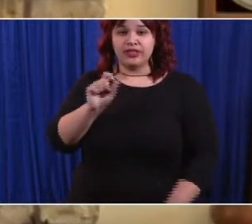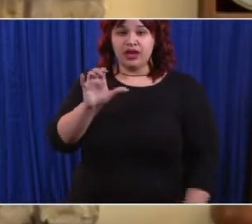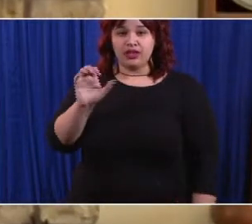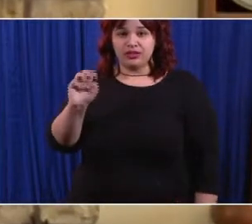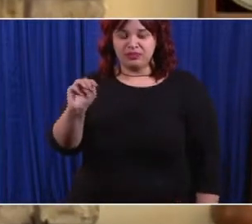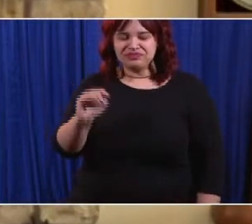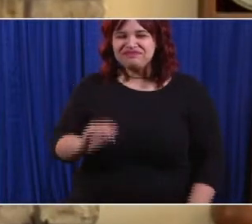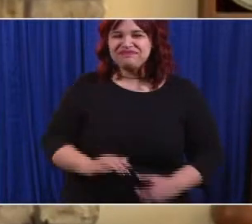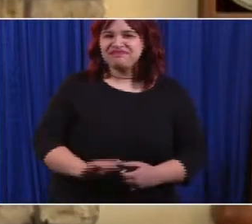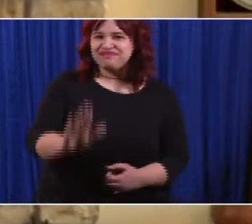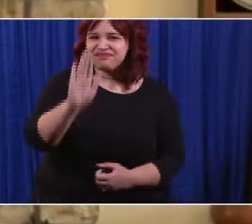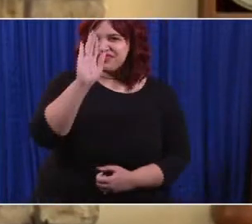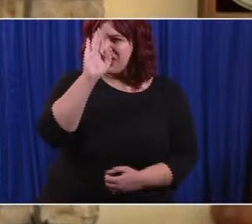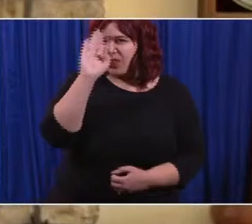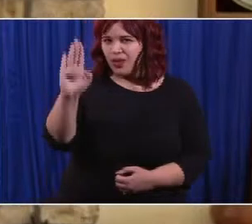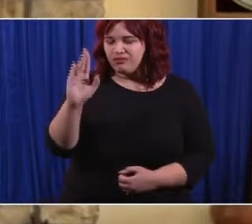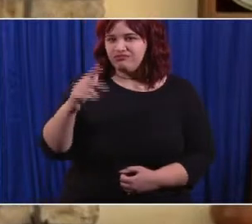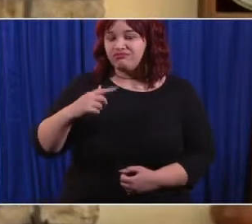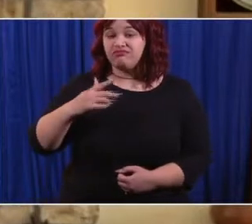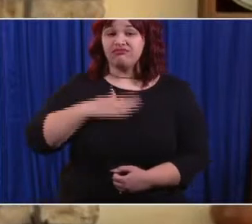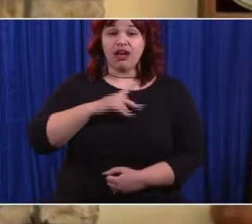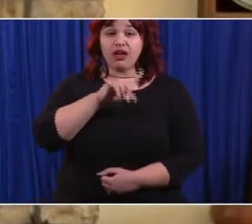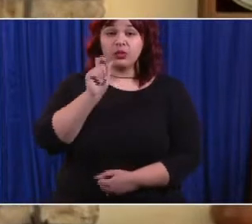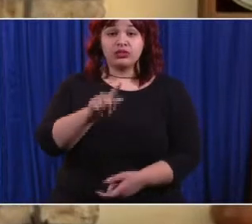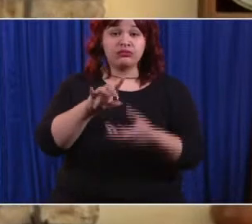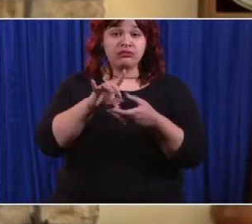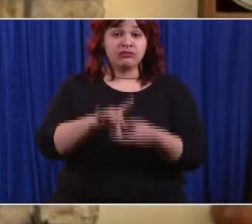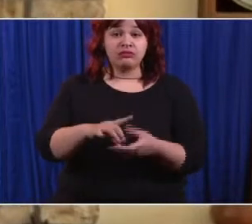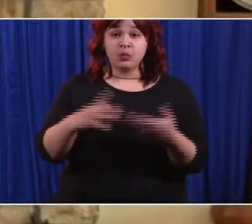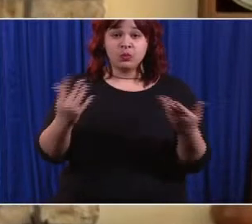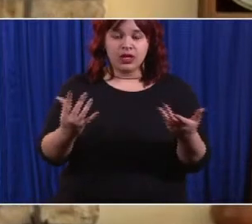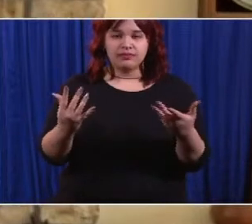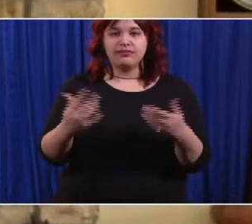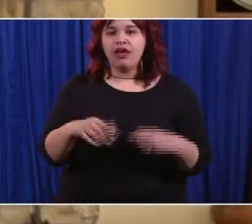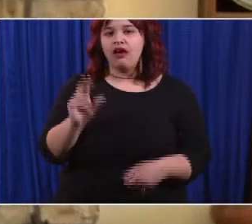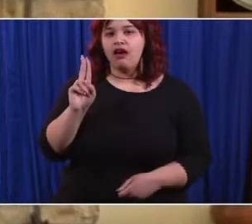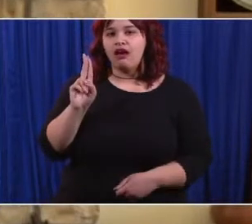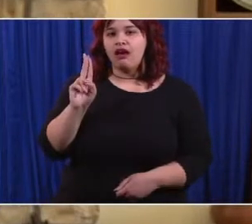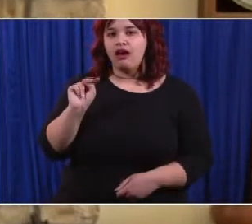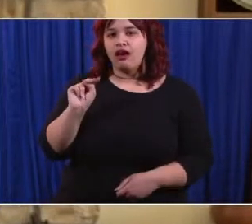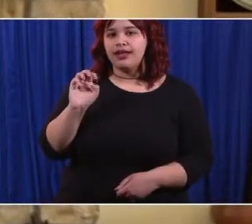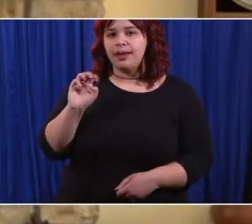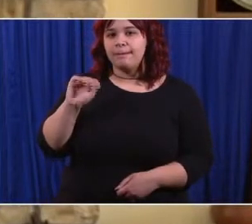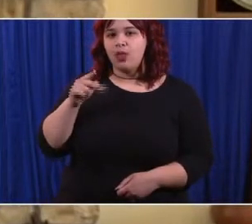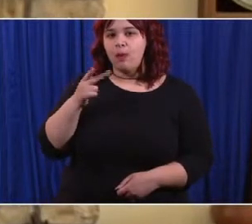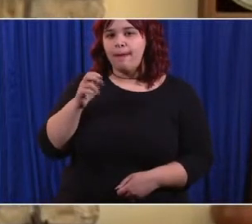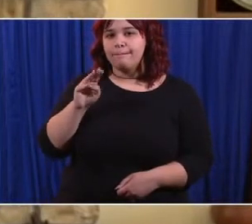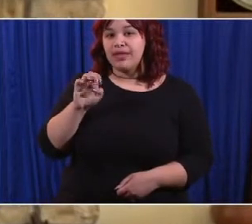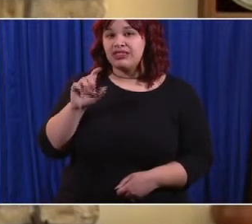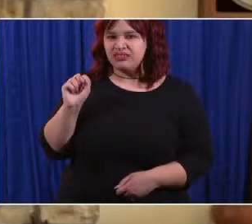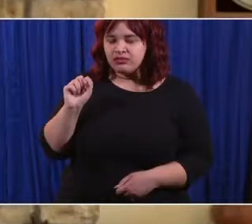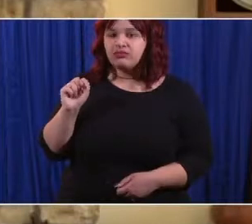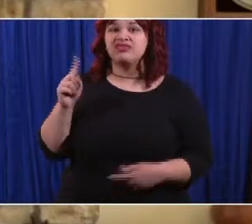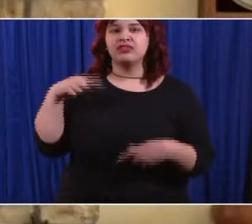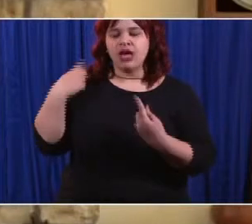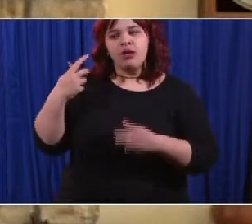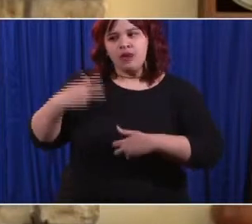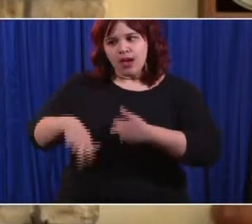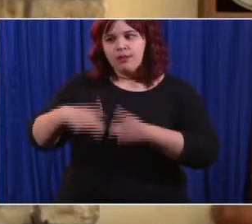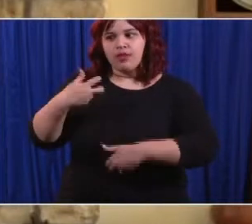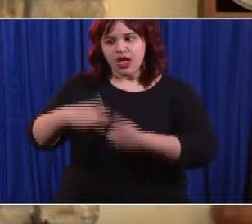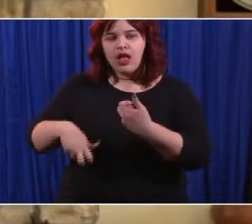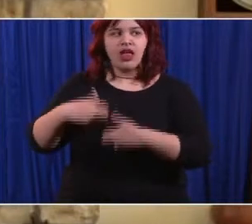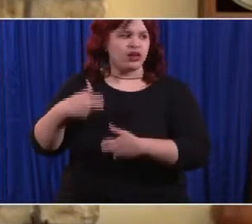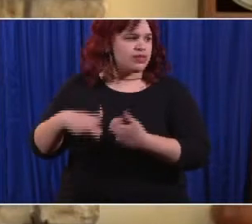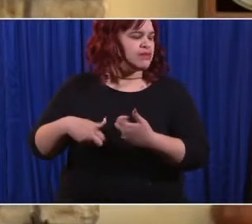I have a question also about unemployment. Since you brought in some private sector experts to help with the